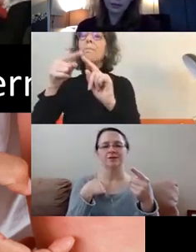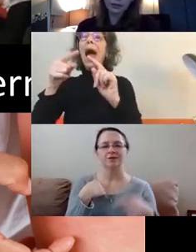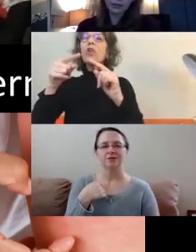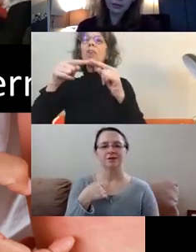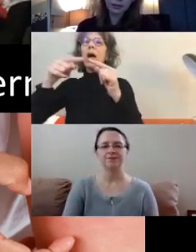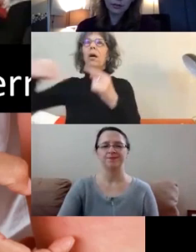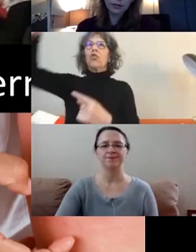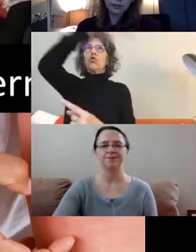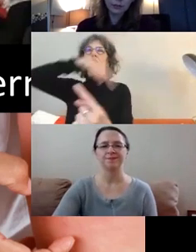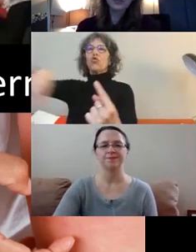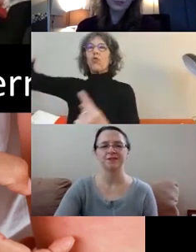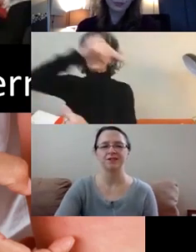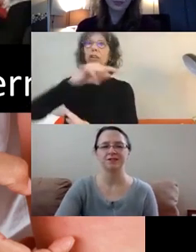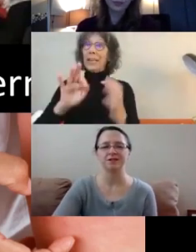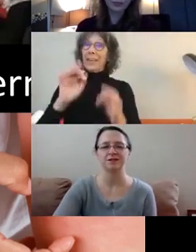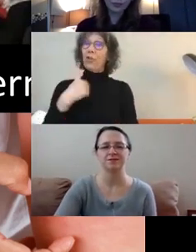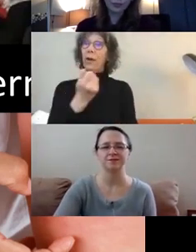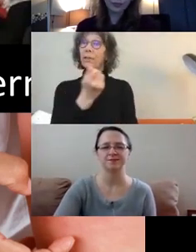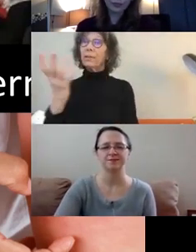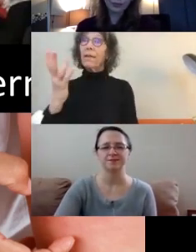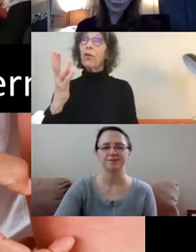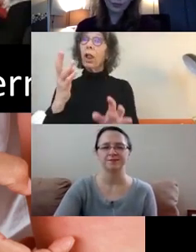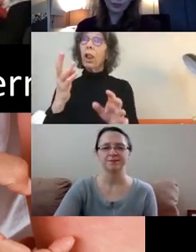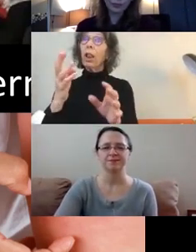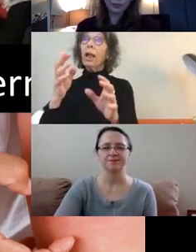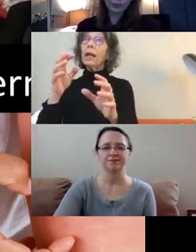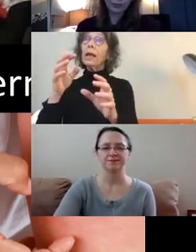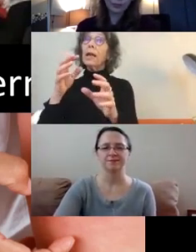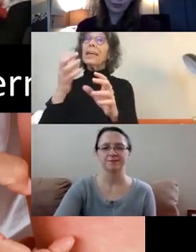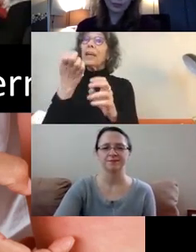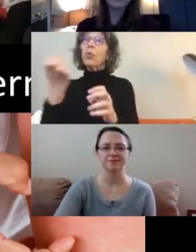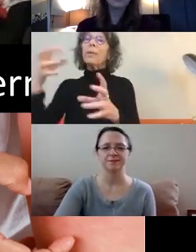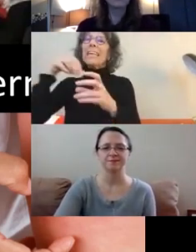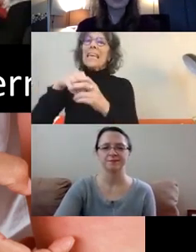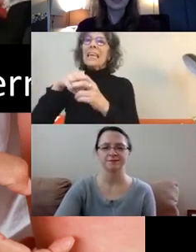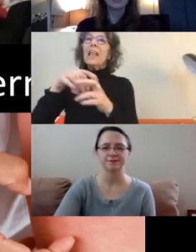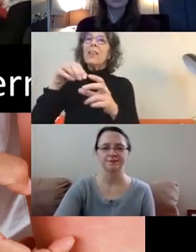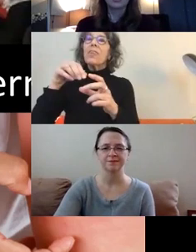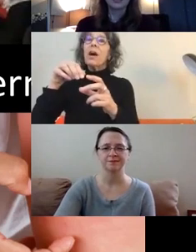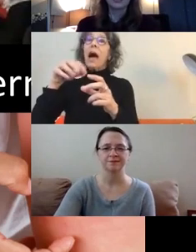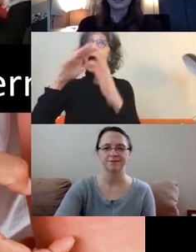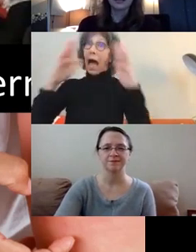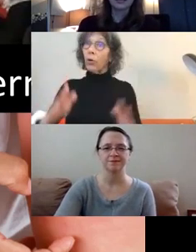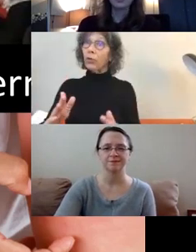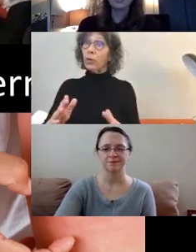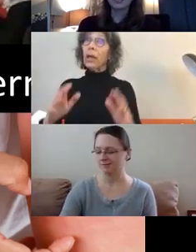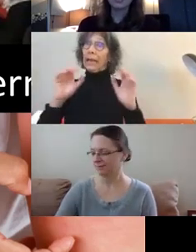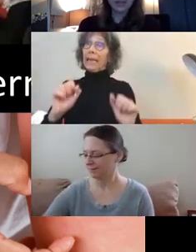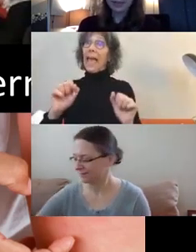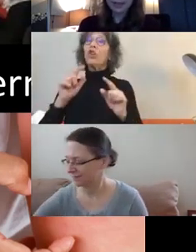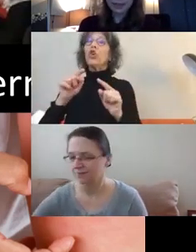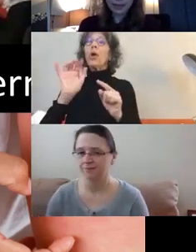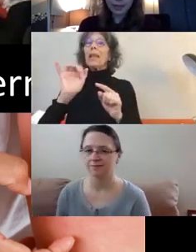you combine them to decrease the amount of out of range time, or is it one per home? Yeah, no,